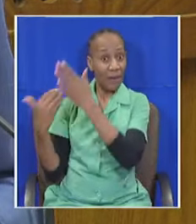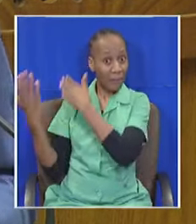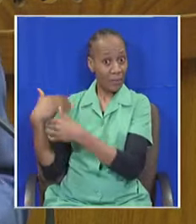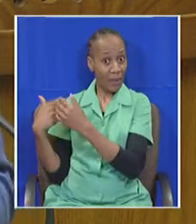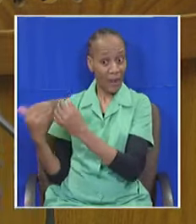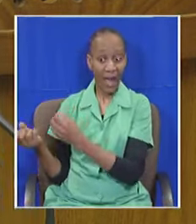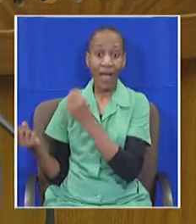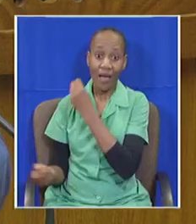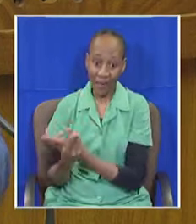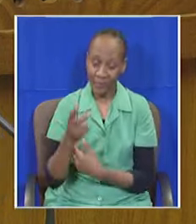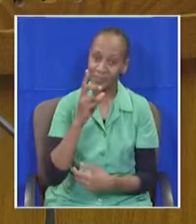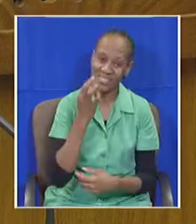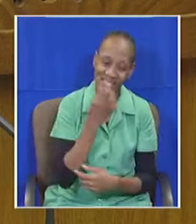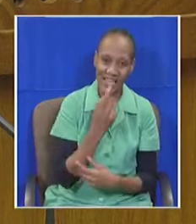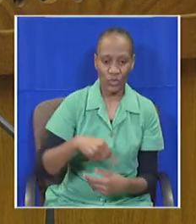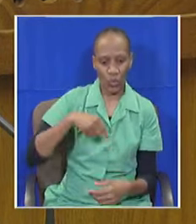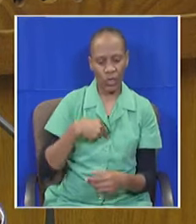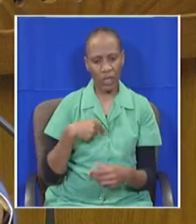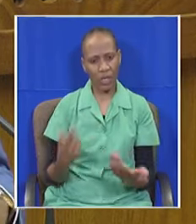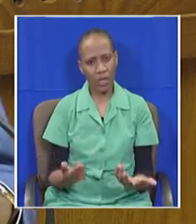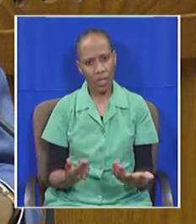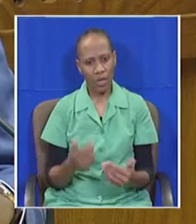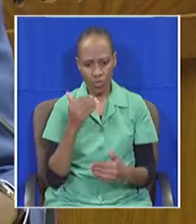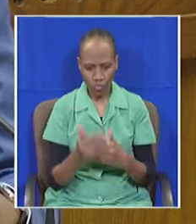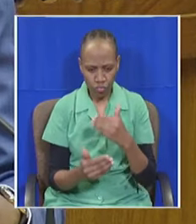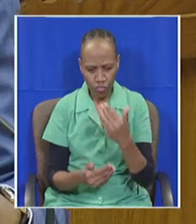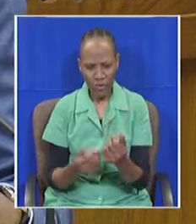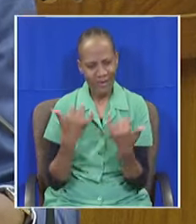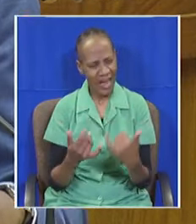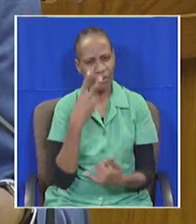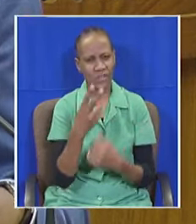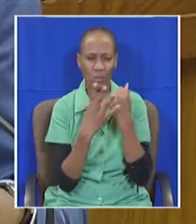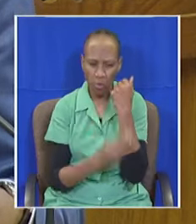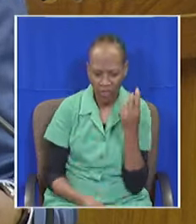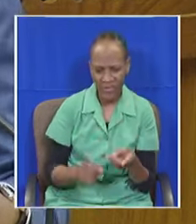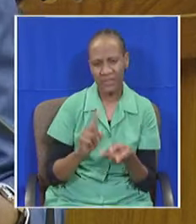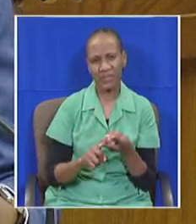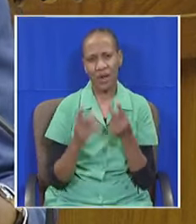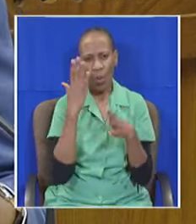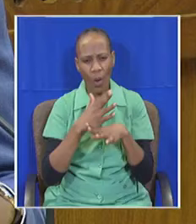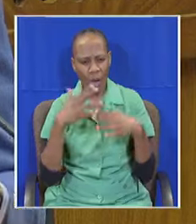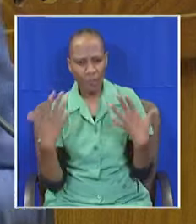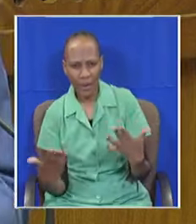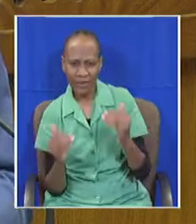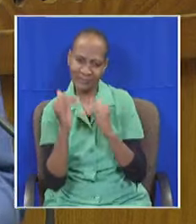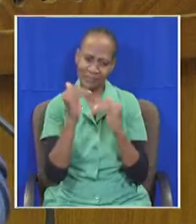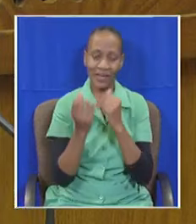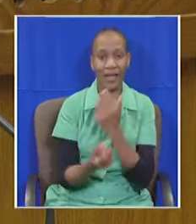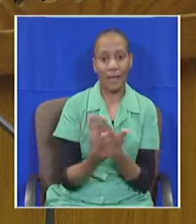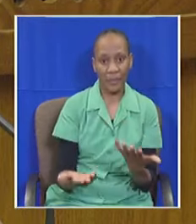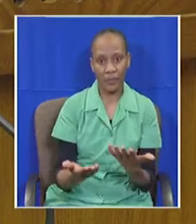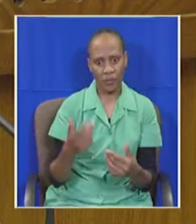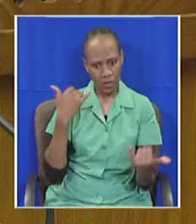us to occupy the forward trenches in the final assault on poverty, unemployment, and ignorance. We should be able